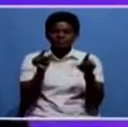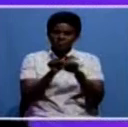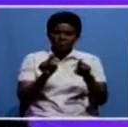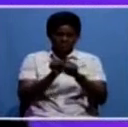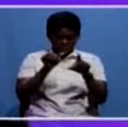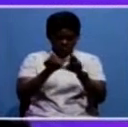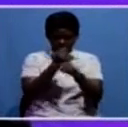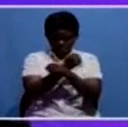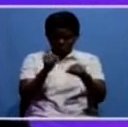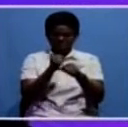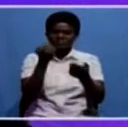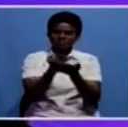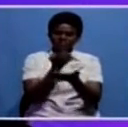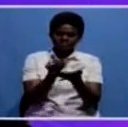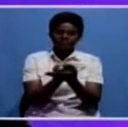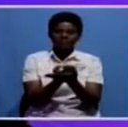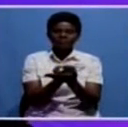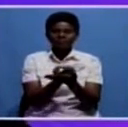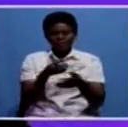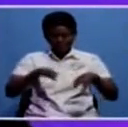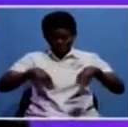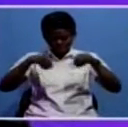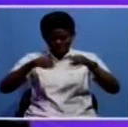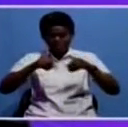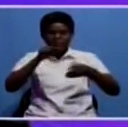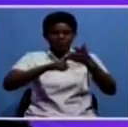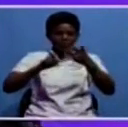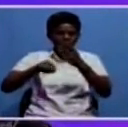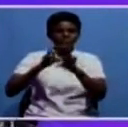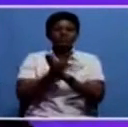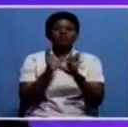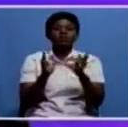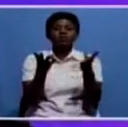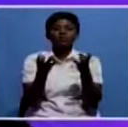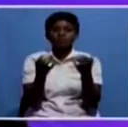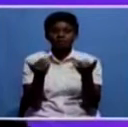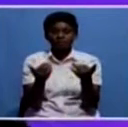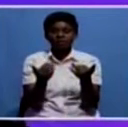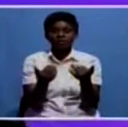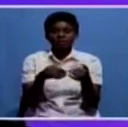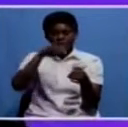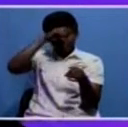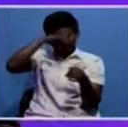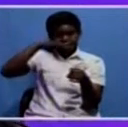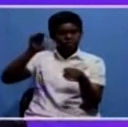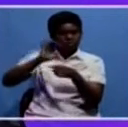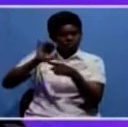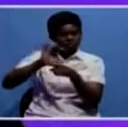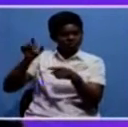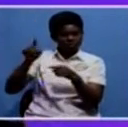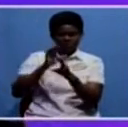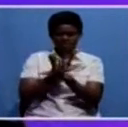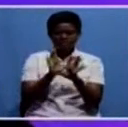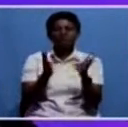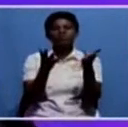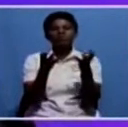in the economy, addressing the billy meal prices? That's what the Zambians are looking for. Addressing issues of mines on the copper belt. That's what the Zambians